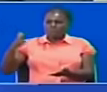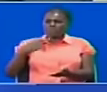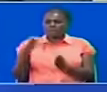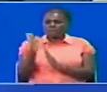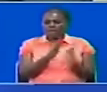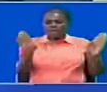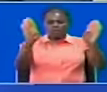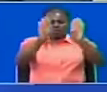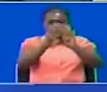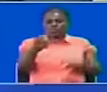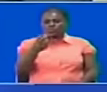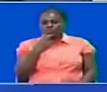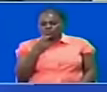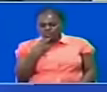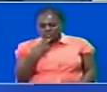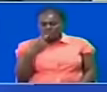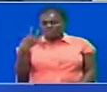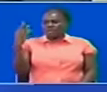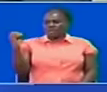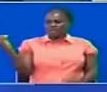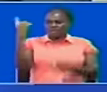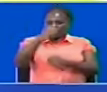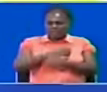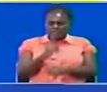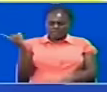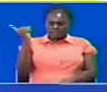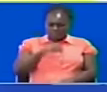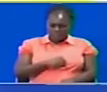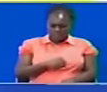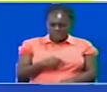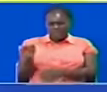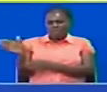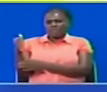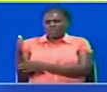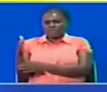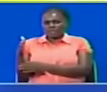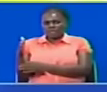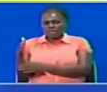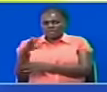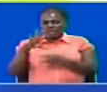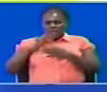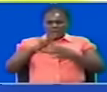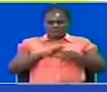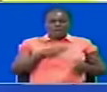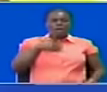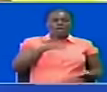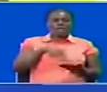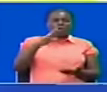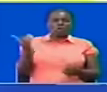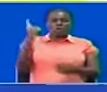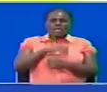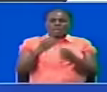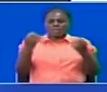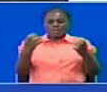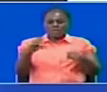voter listing on Tuesday when the 30 days registration window was to lapse. Come Thursday, Omutata argued for an extension, saying many Kenyans